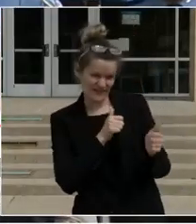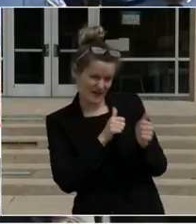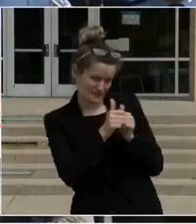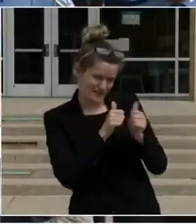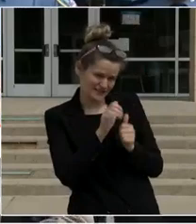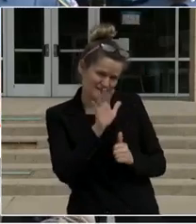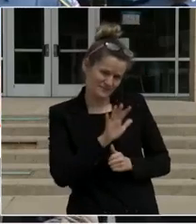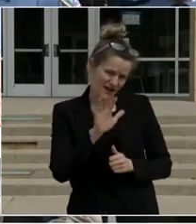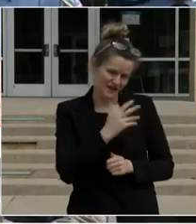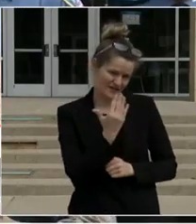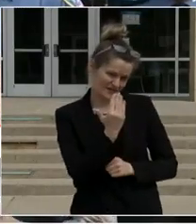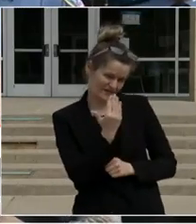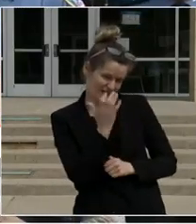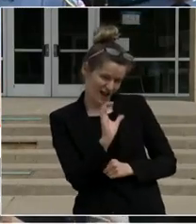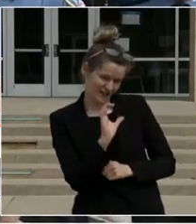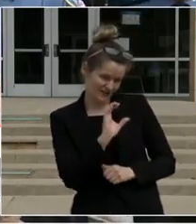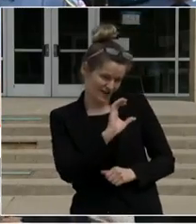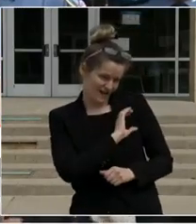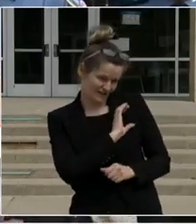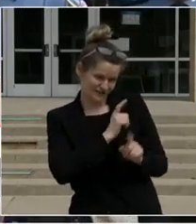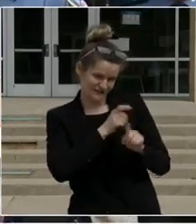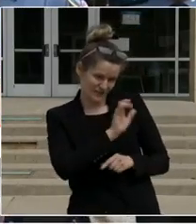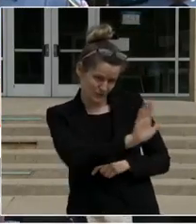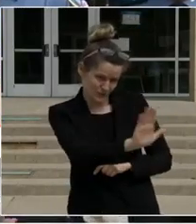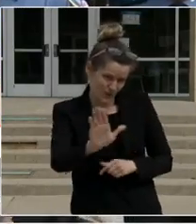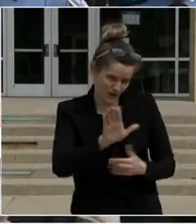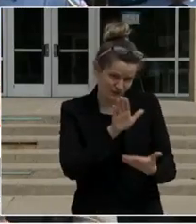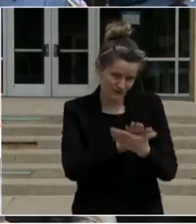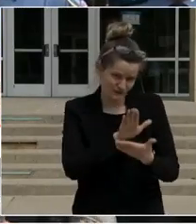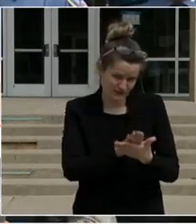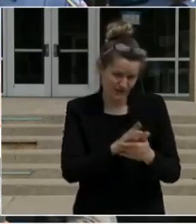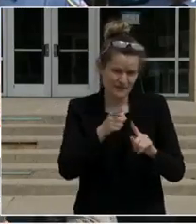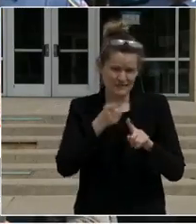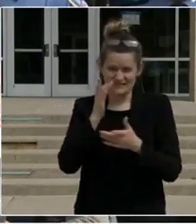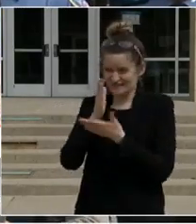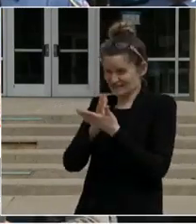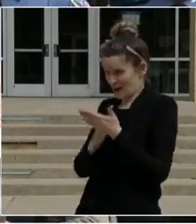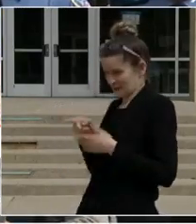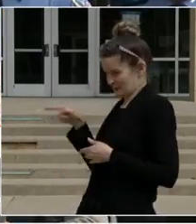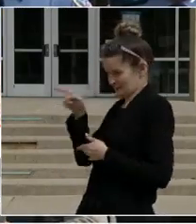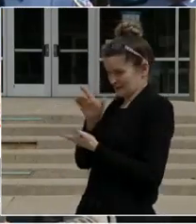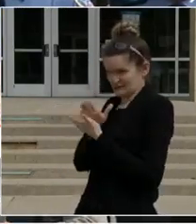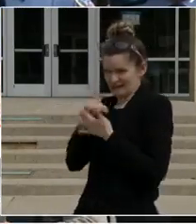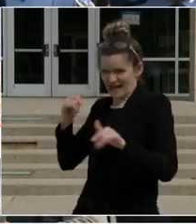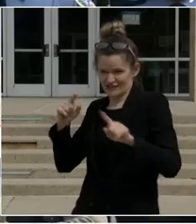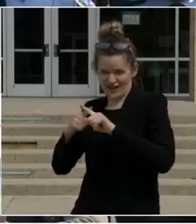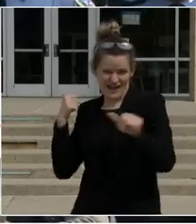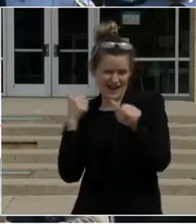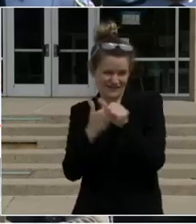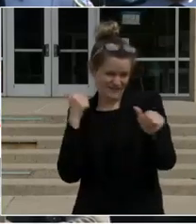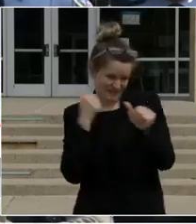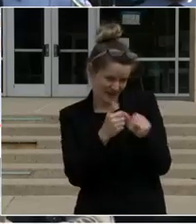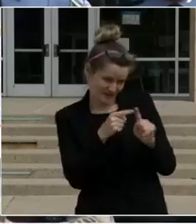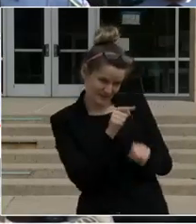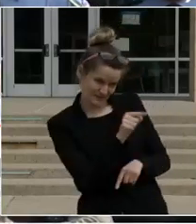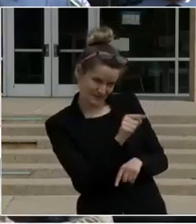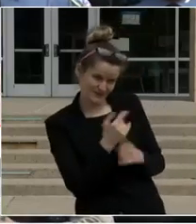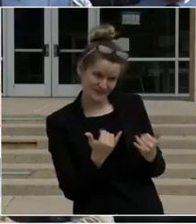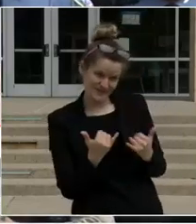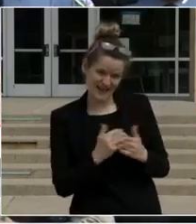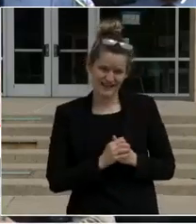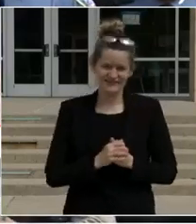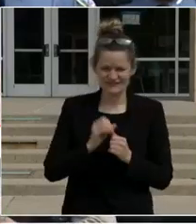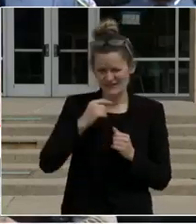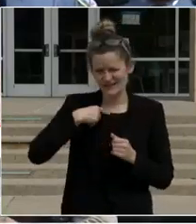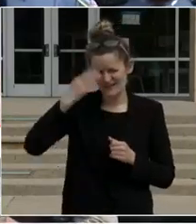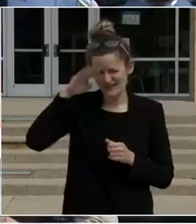your schools, but there's some schools that are gaining on you. I got to tell you, so as the program continues to be known widely across